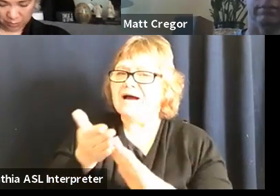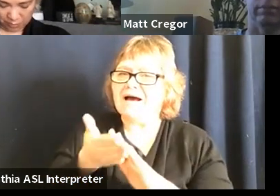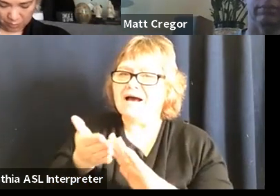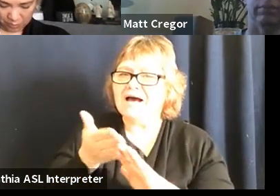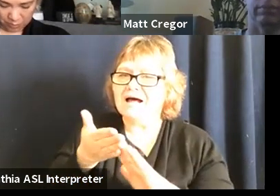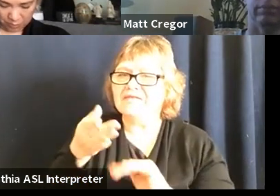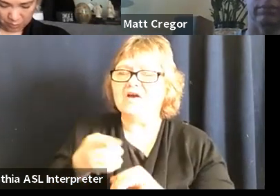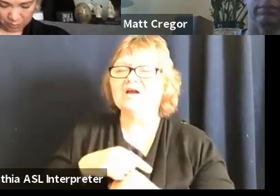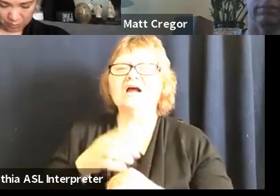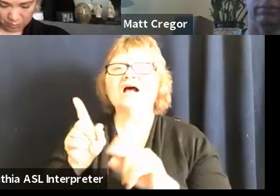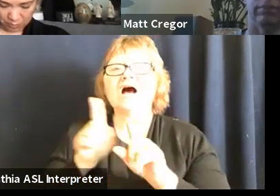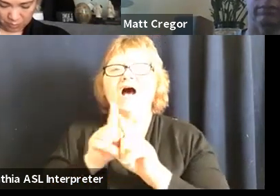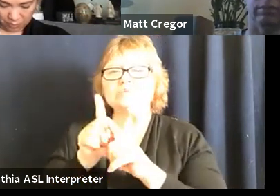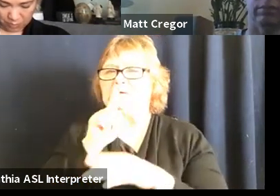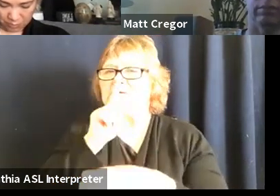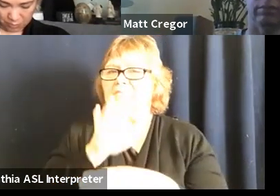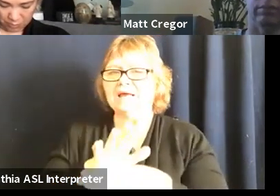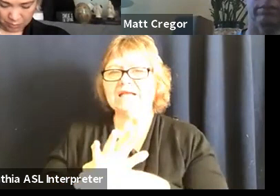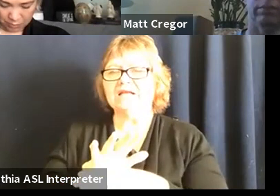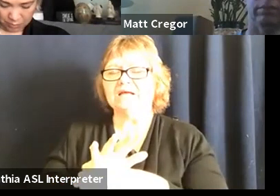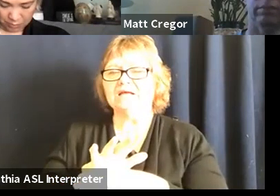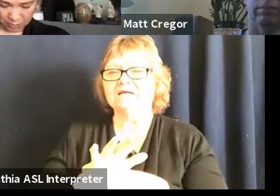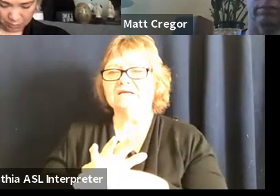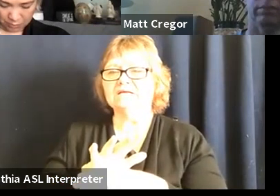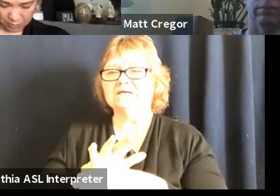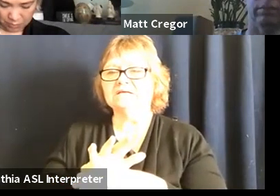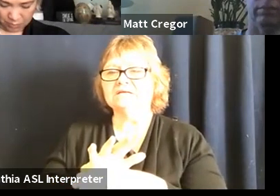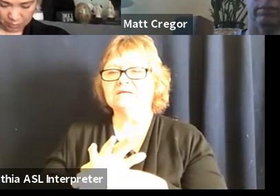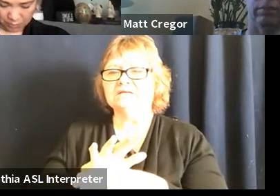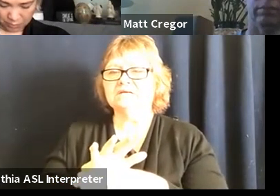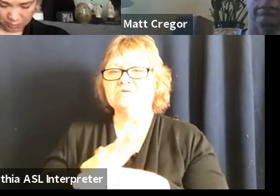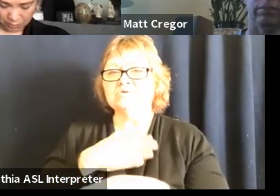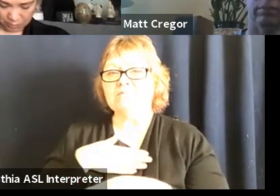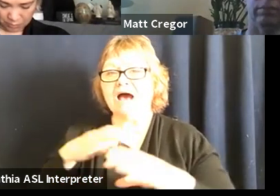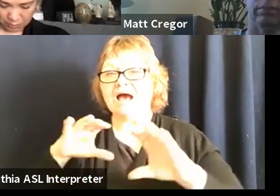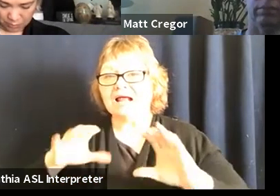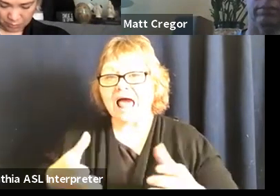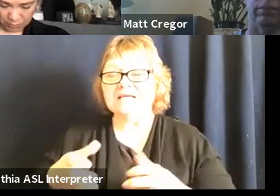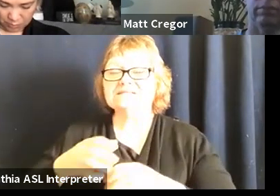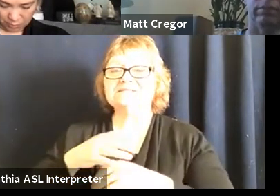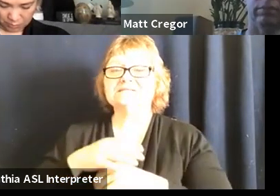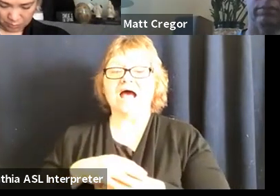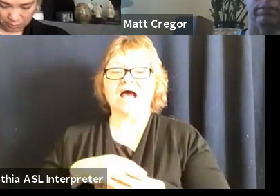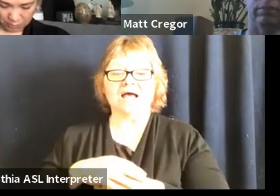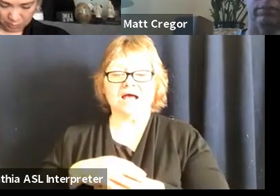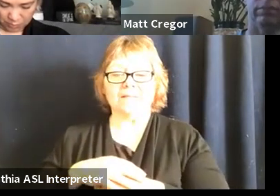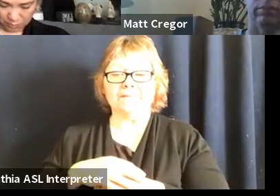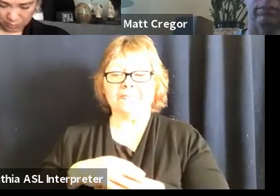I also am deeply committed to my class and to